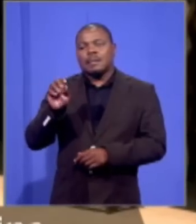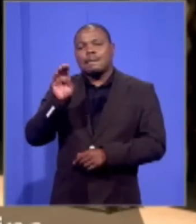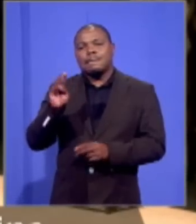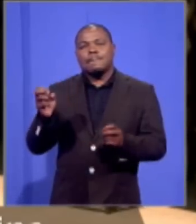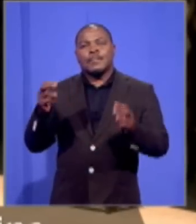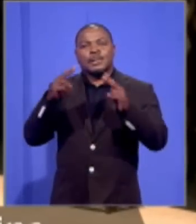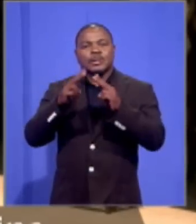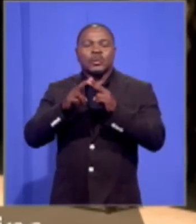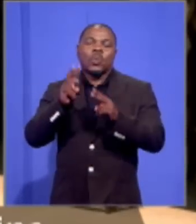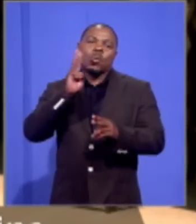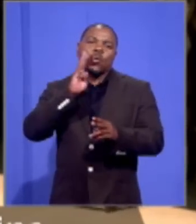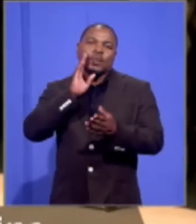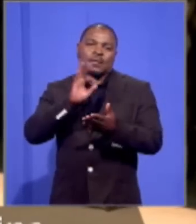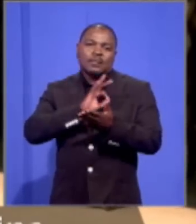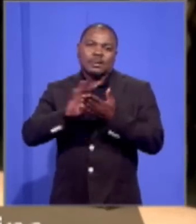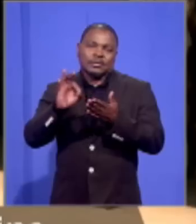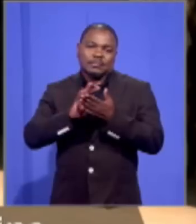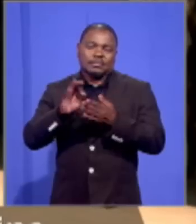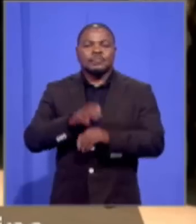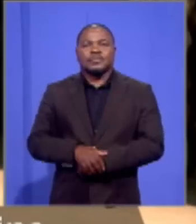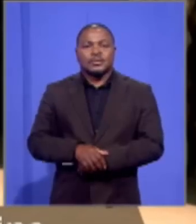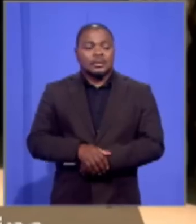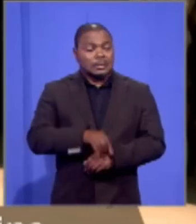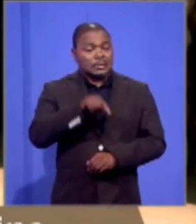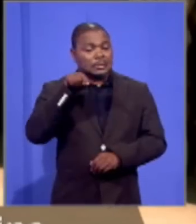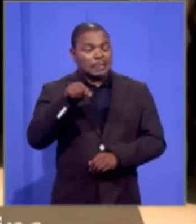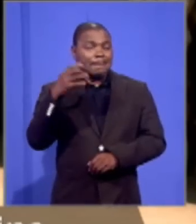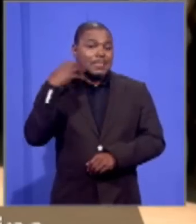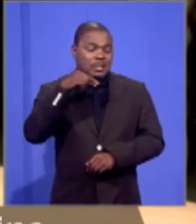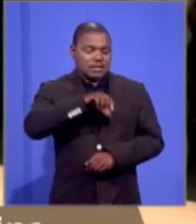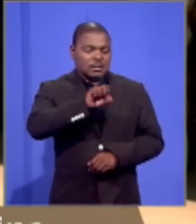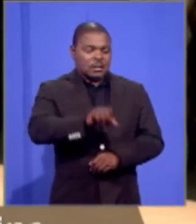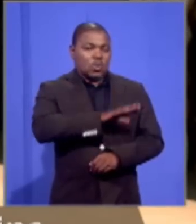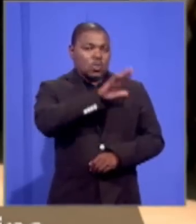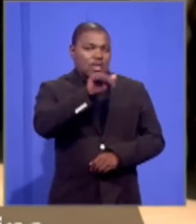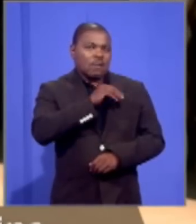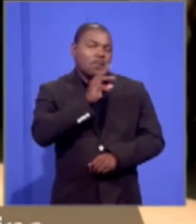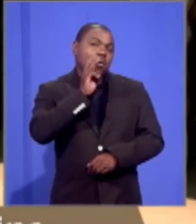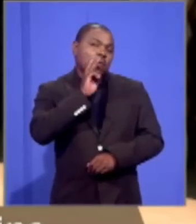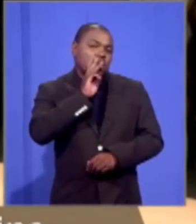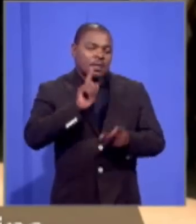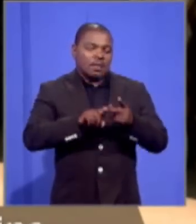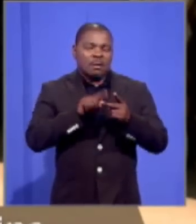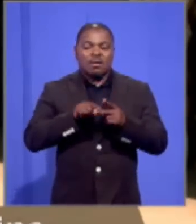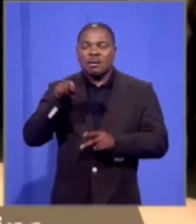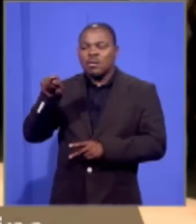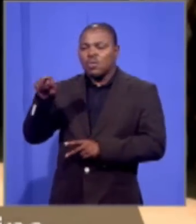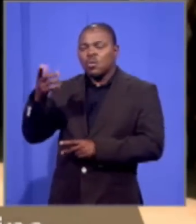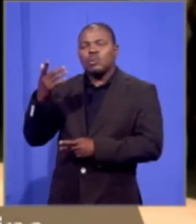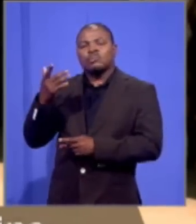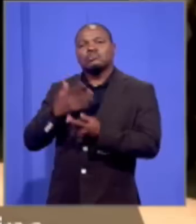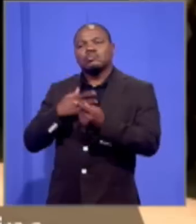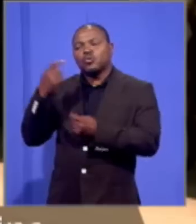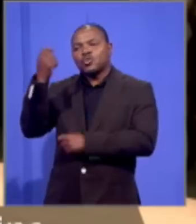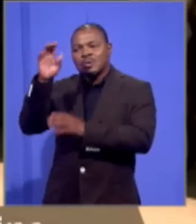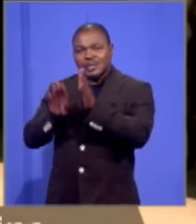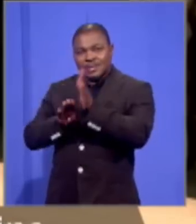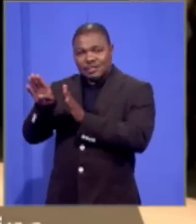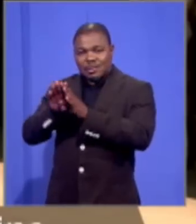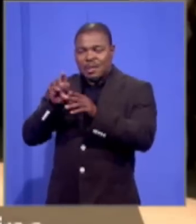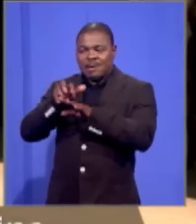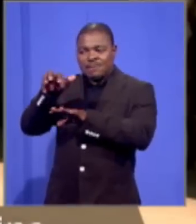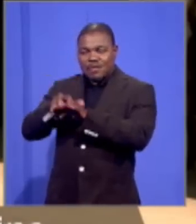mme gompieno letona la merero ya metsi mo Afrika Borwa Senzo Mchunu a dirisana le letona la merero ya tlhabololo selegae gape le